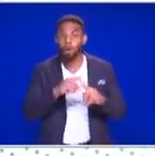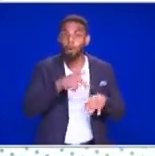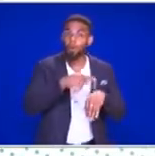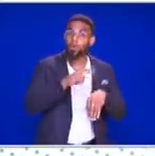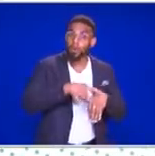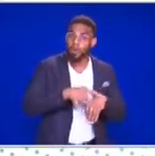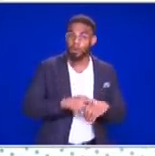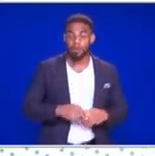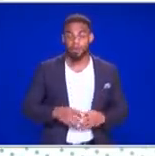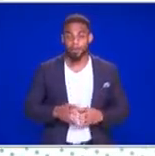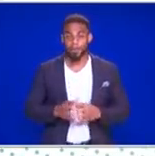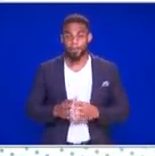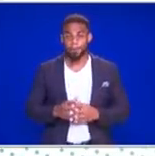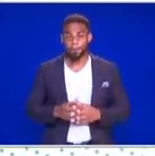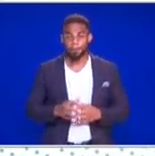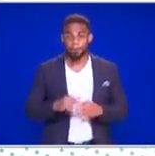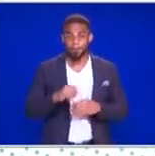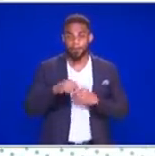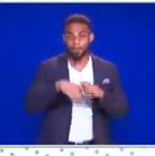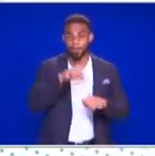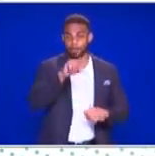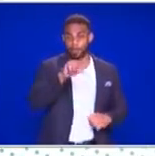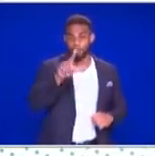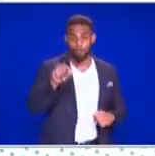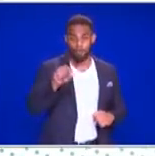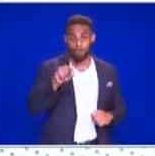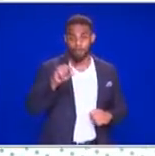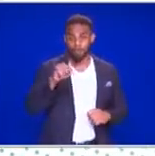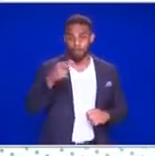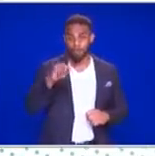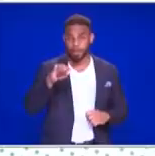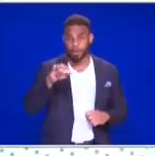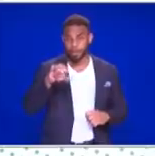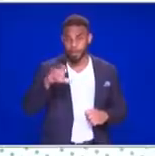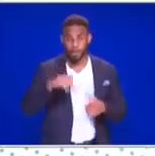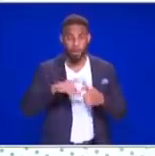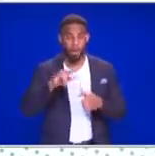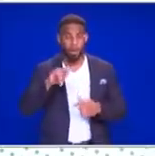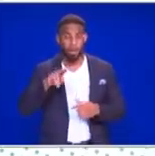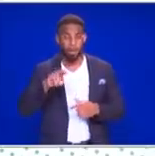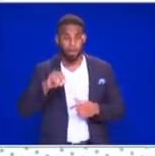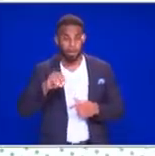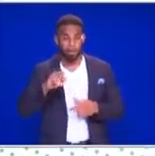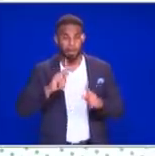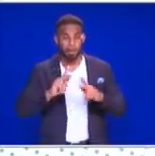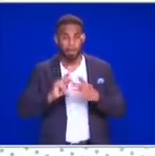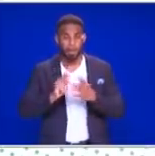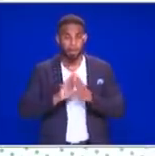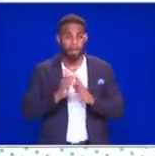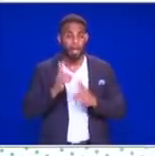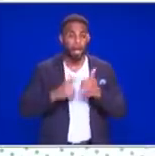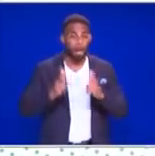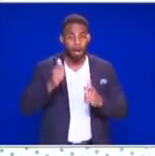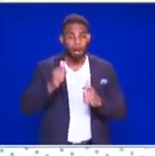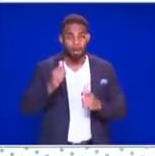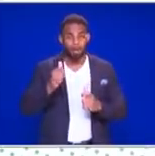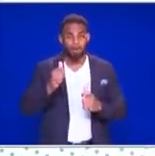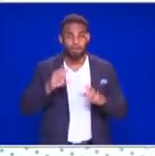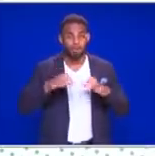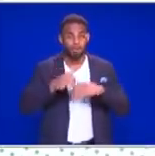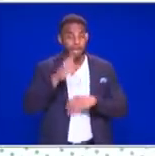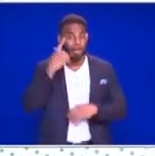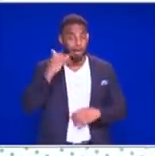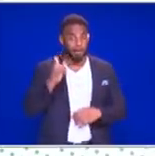Rico. In 2020, the Hispanic or Latino population became the largest racial or ethnic group in